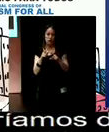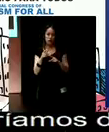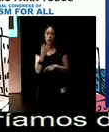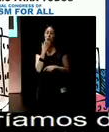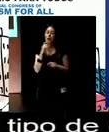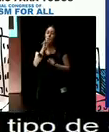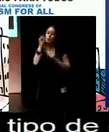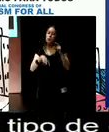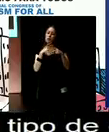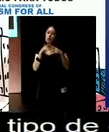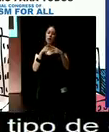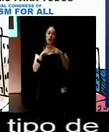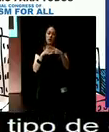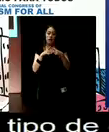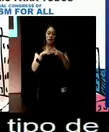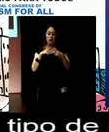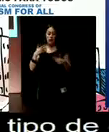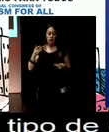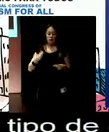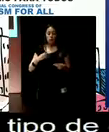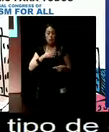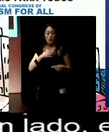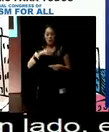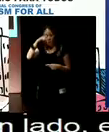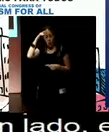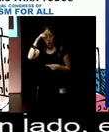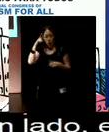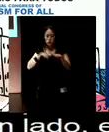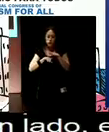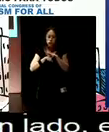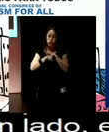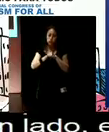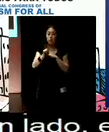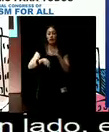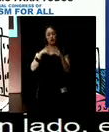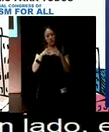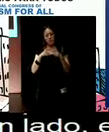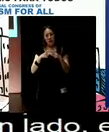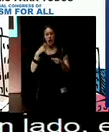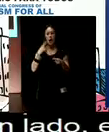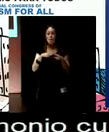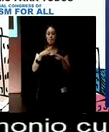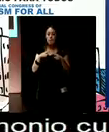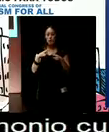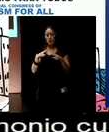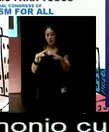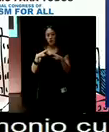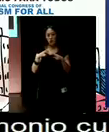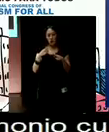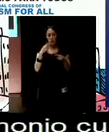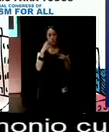think about some points. On the one hand is to develop the cultural heritage, but also